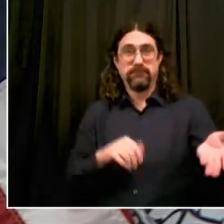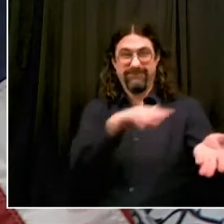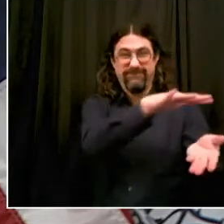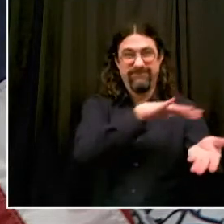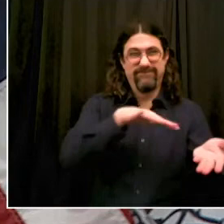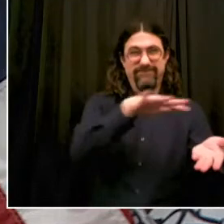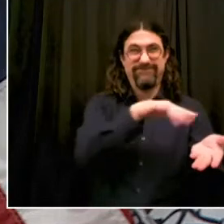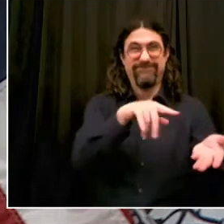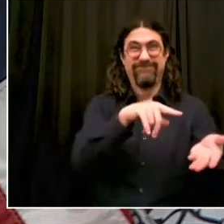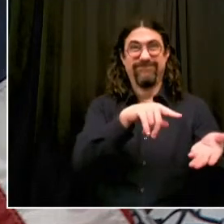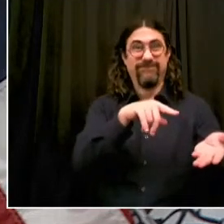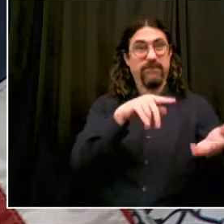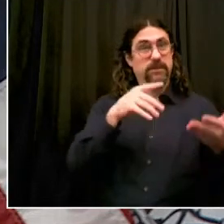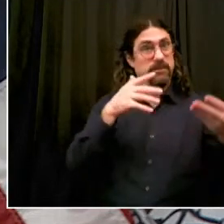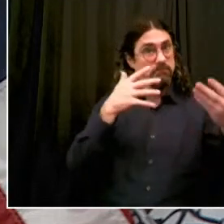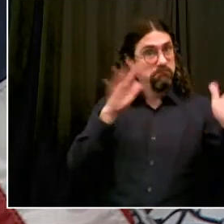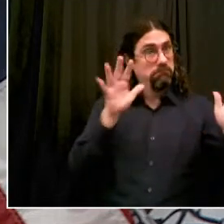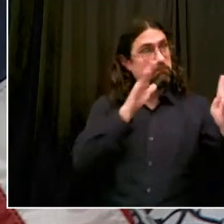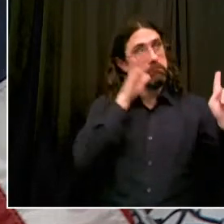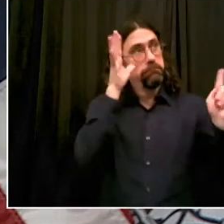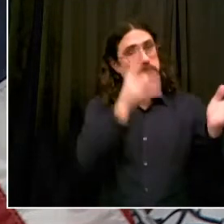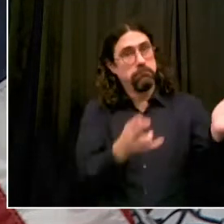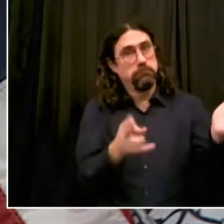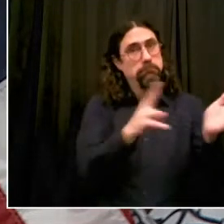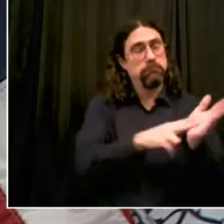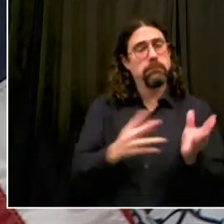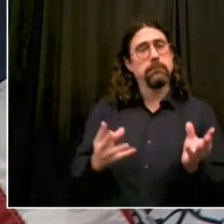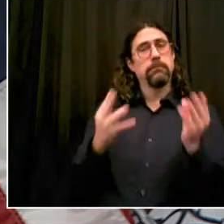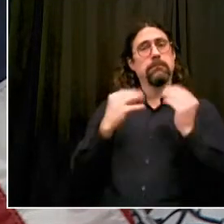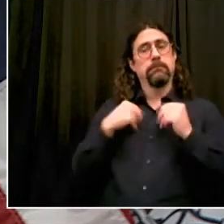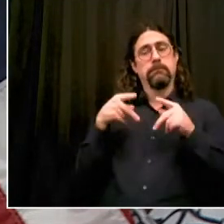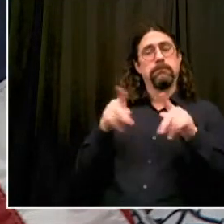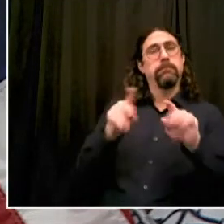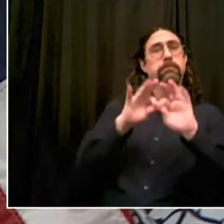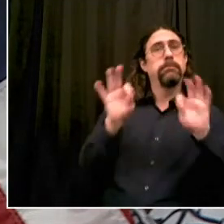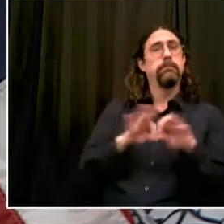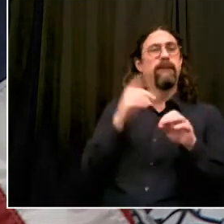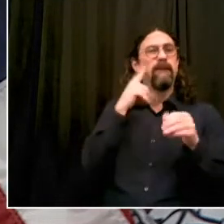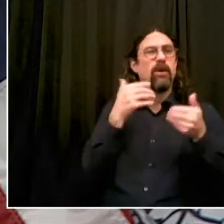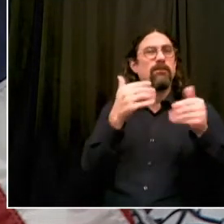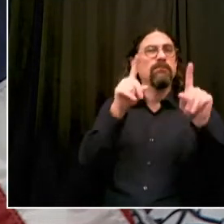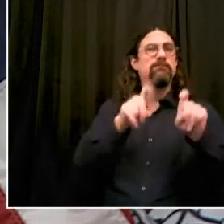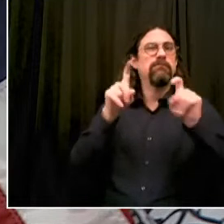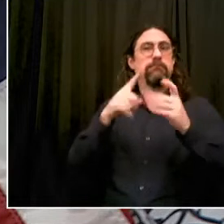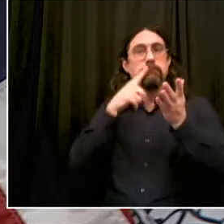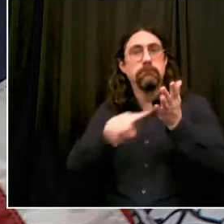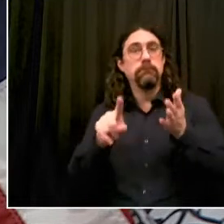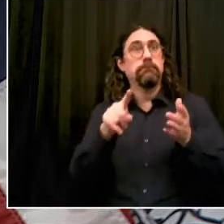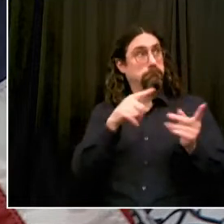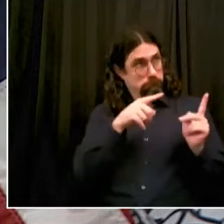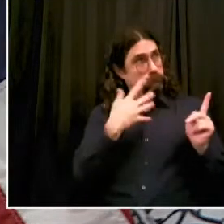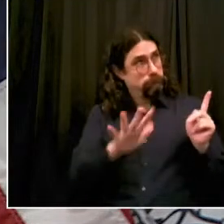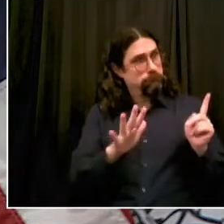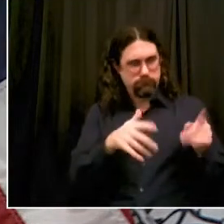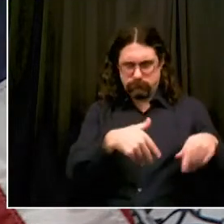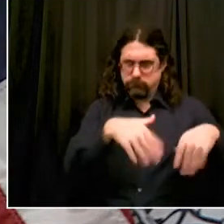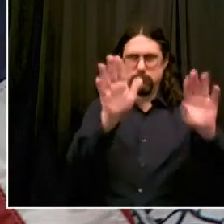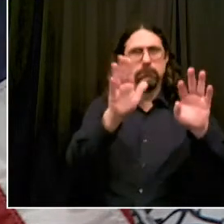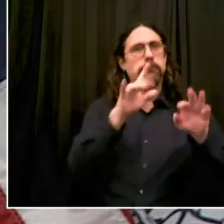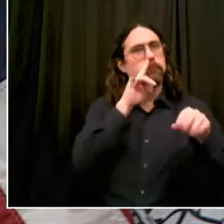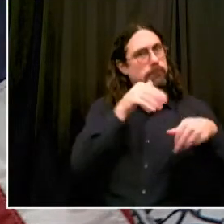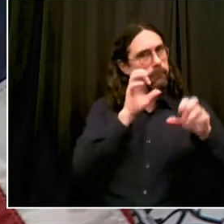Great. And so I just wanted to ask, I mean, we're going to have maybe, 200,000 to 300,000 kids who have 5 days a week, which